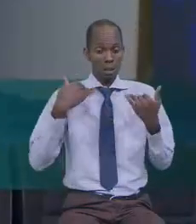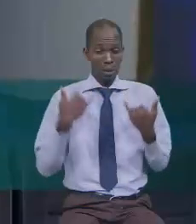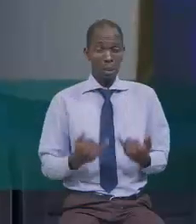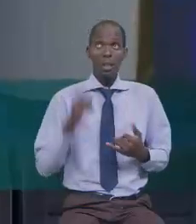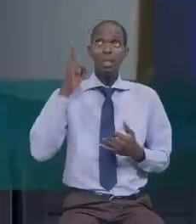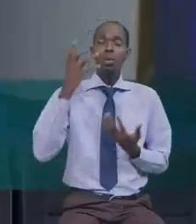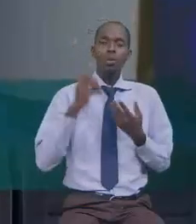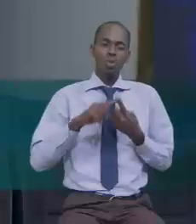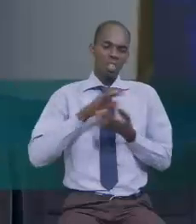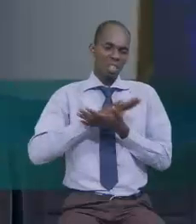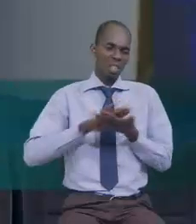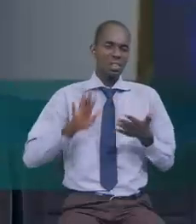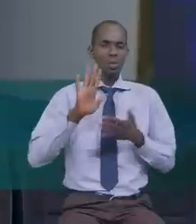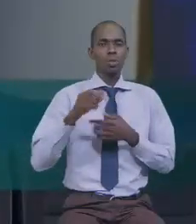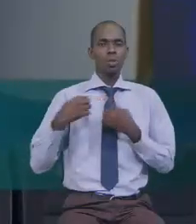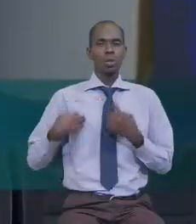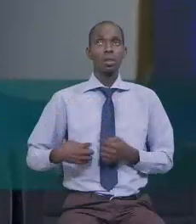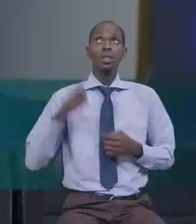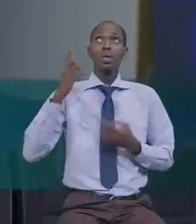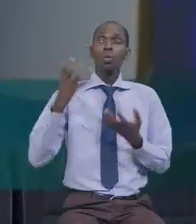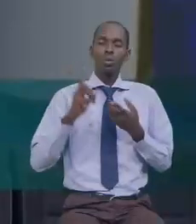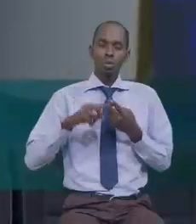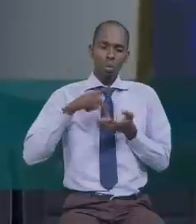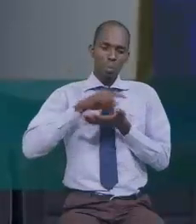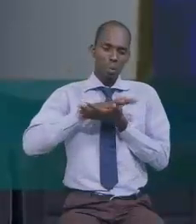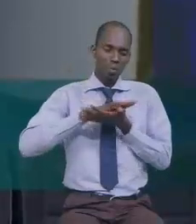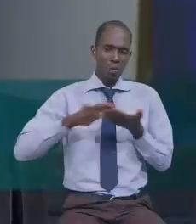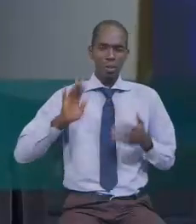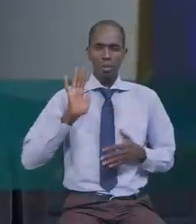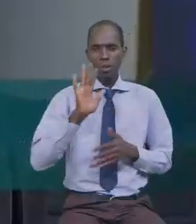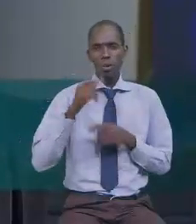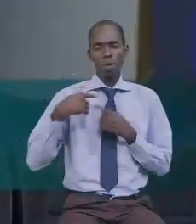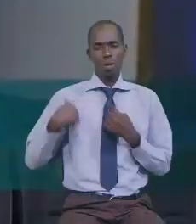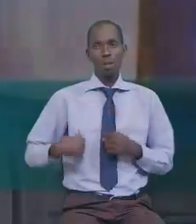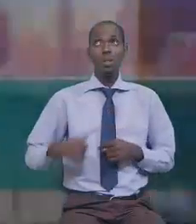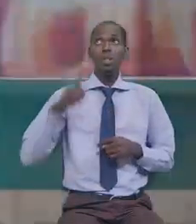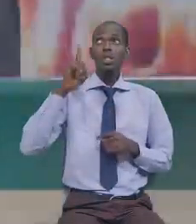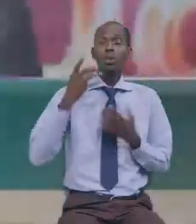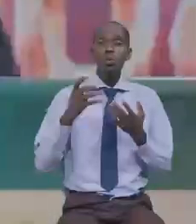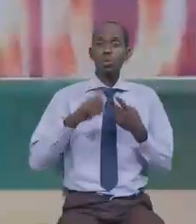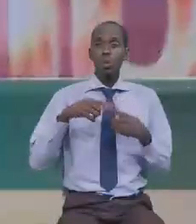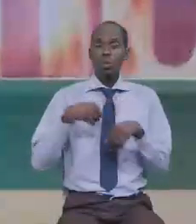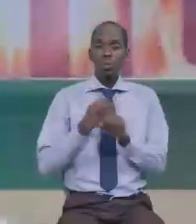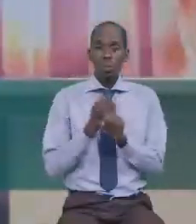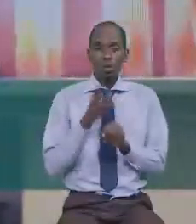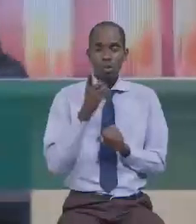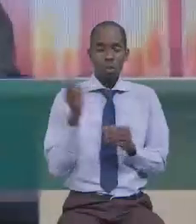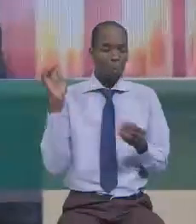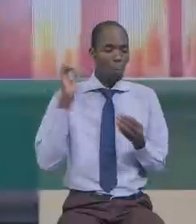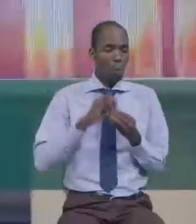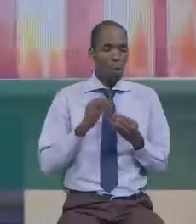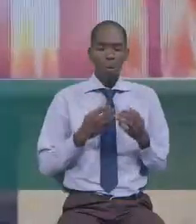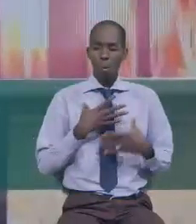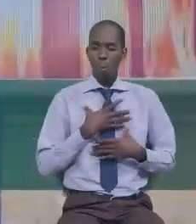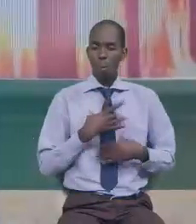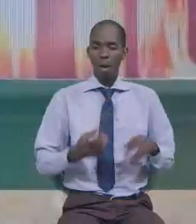heart. He wants to purify your heart. He wants to make you whiter than snow.